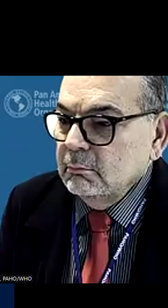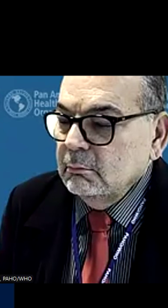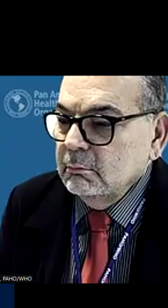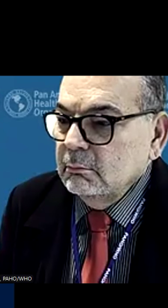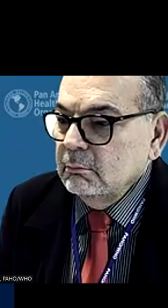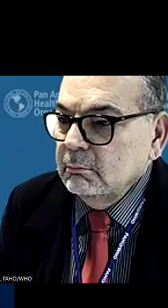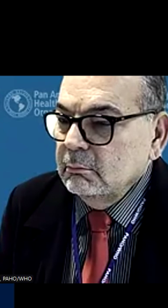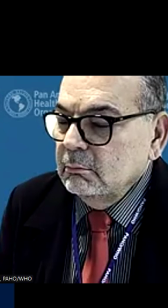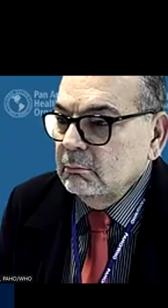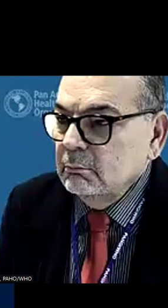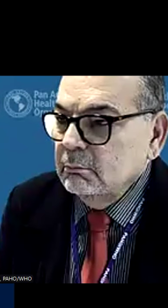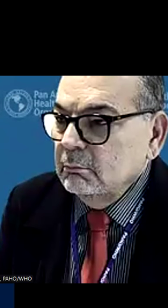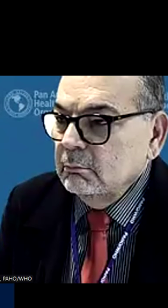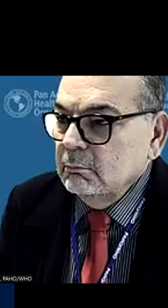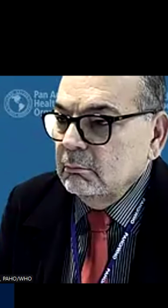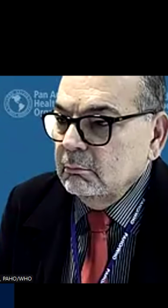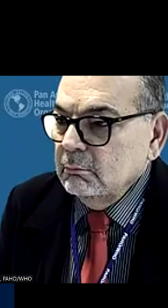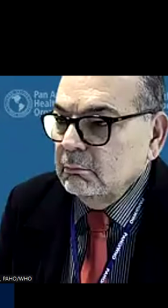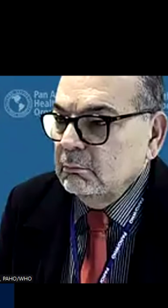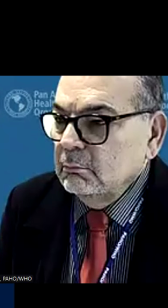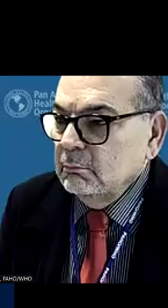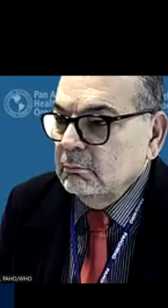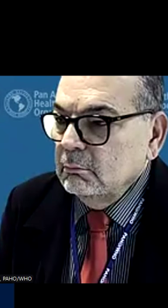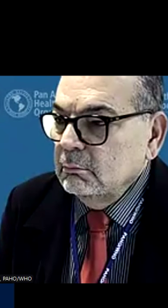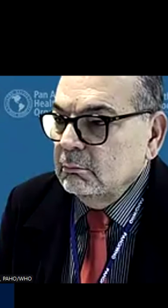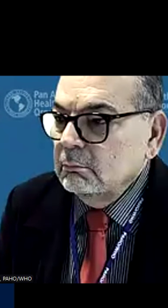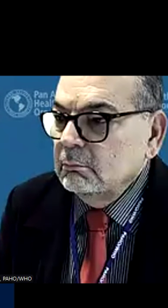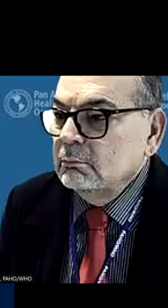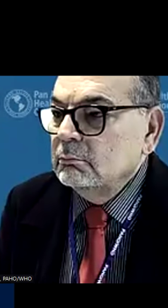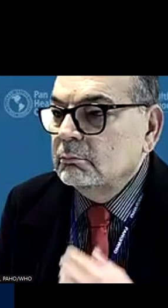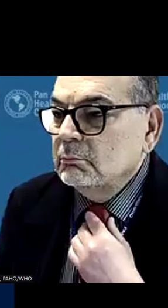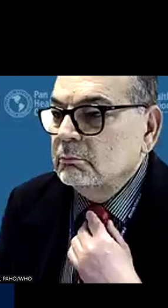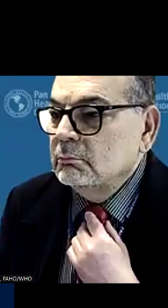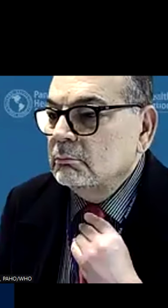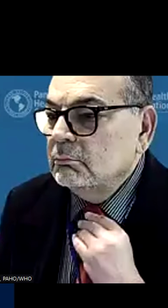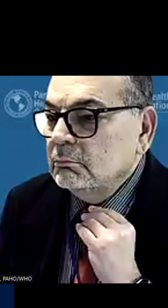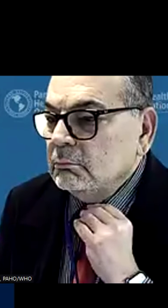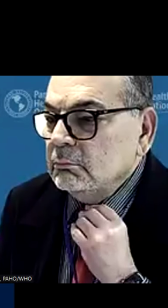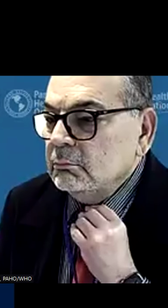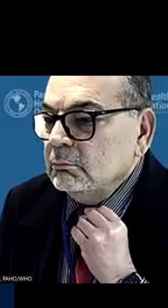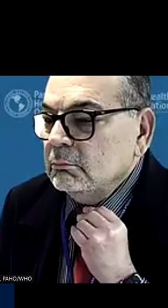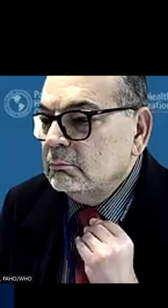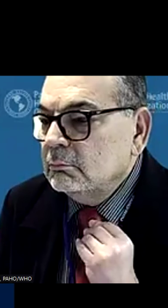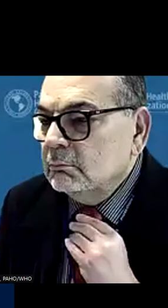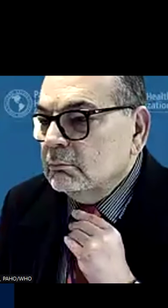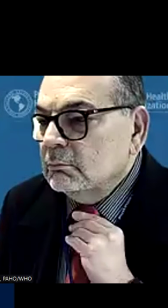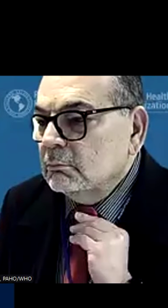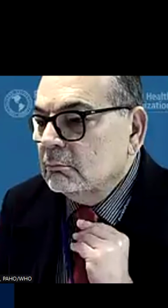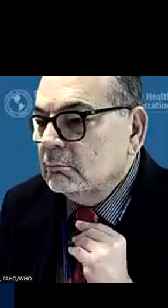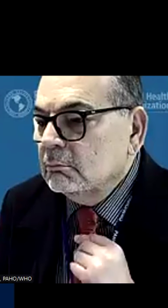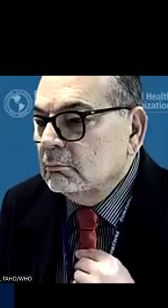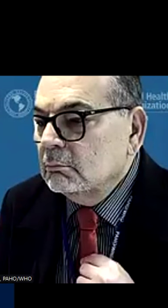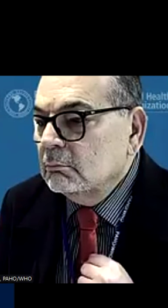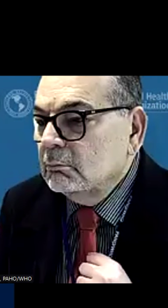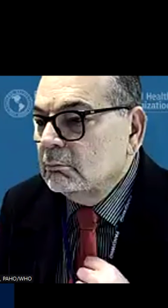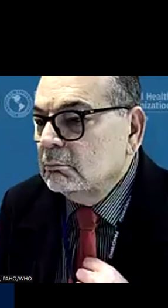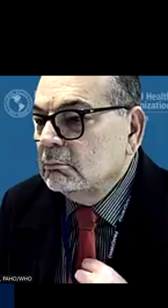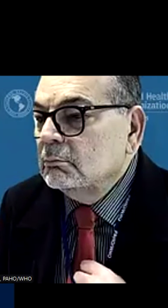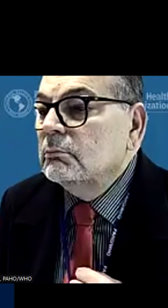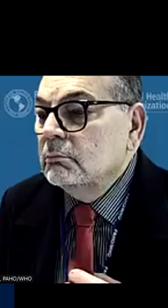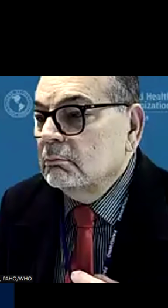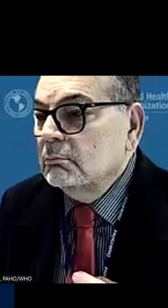from non-UN side. Many countries, they have it in policy. We need to find out, how much of that policy are